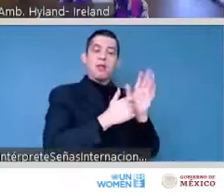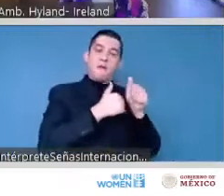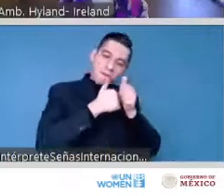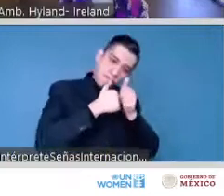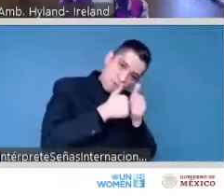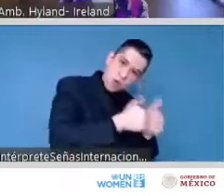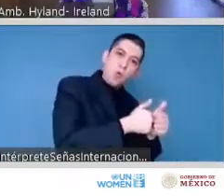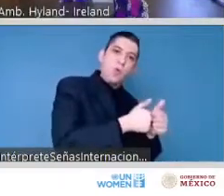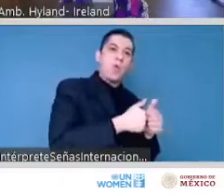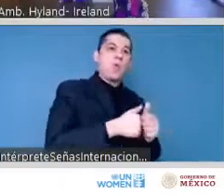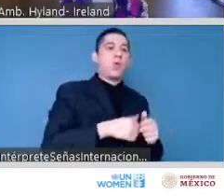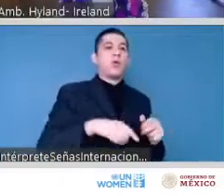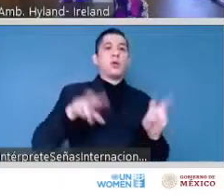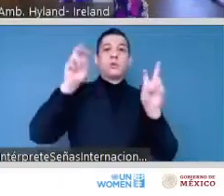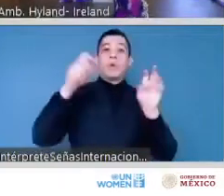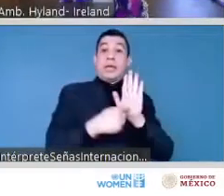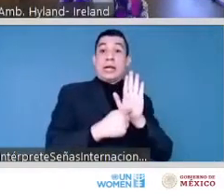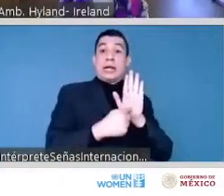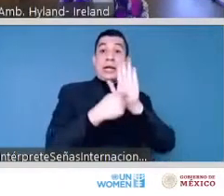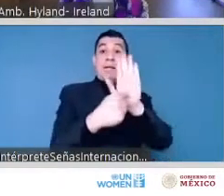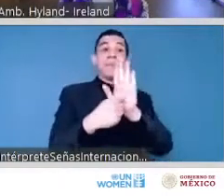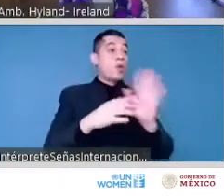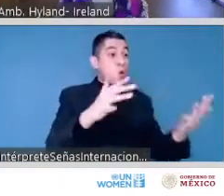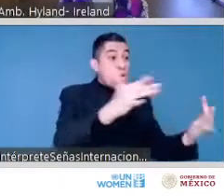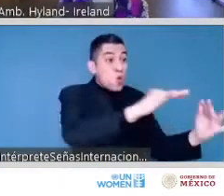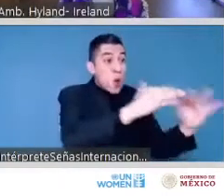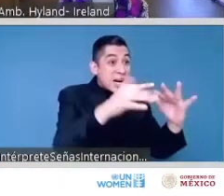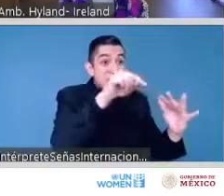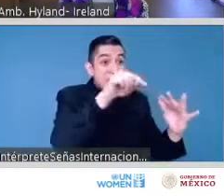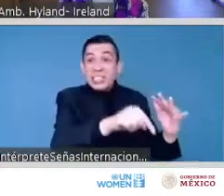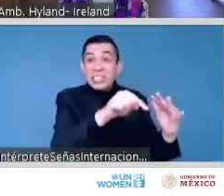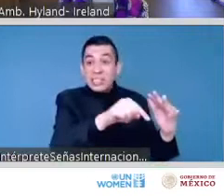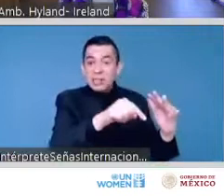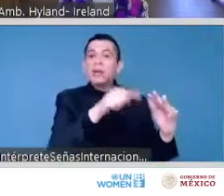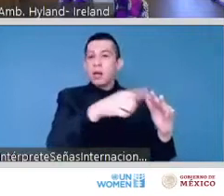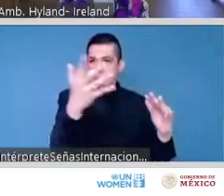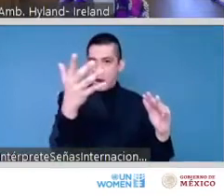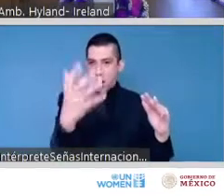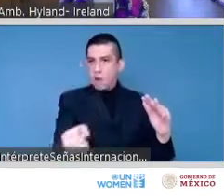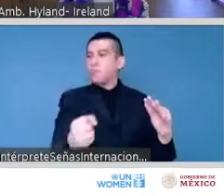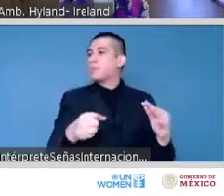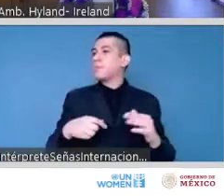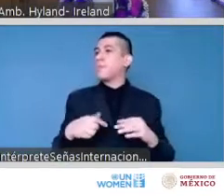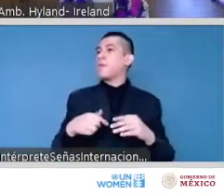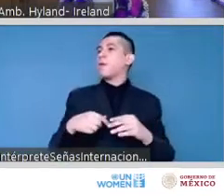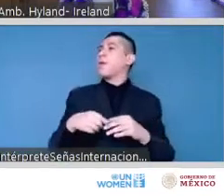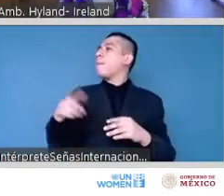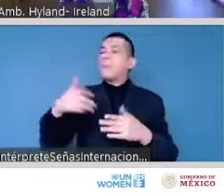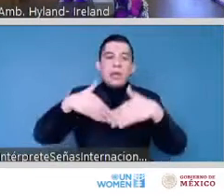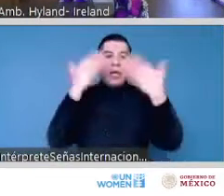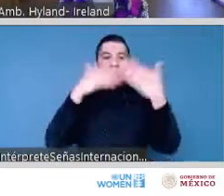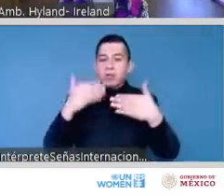daily conversation with weapons bearers. To give you some examples of what international humanitarian law means for women and girls,